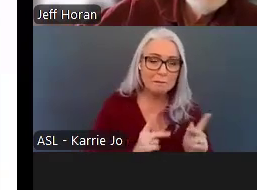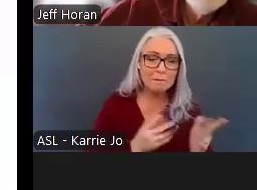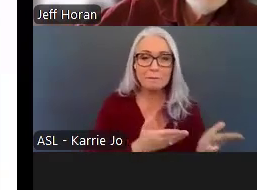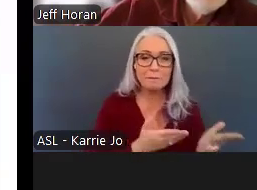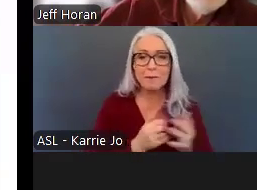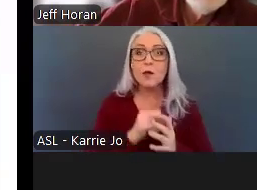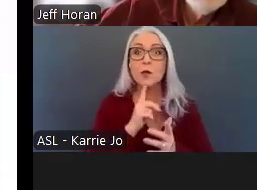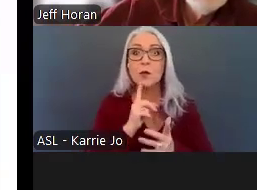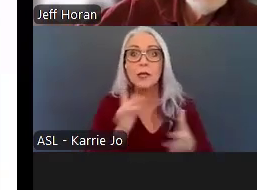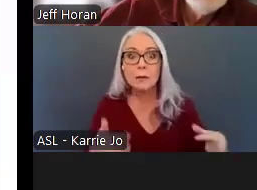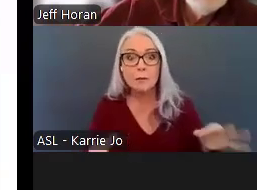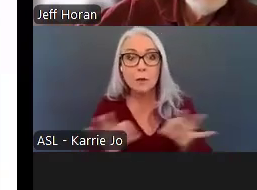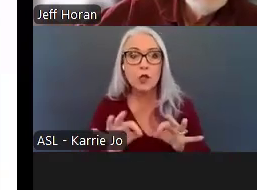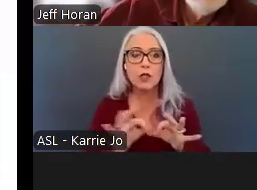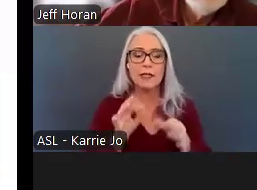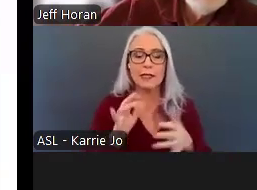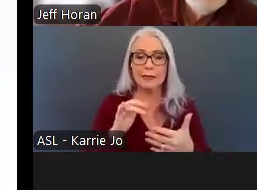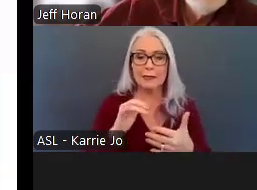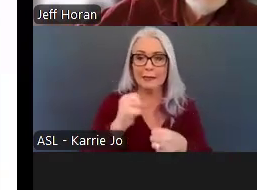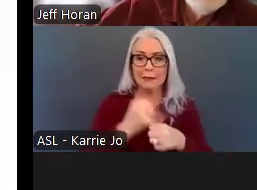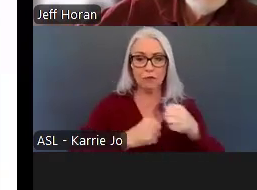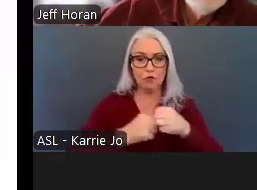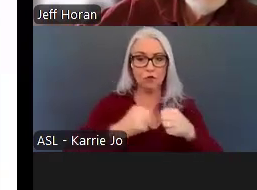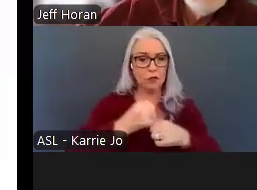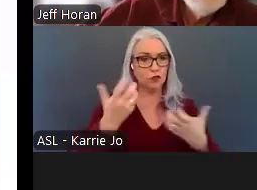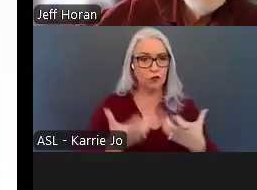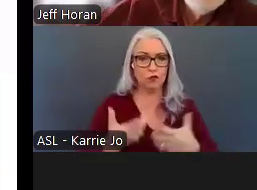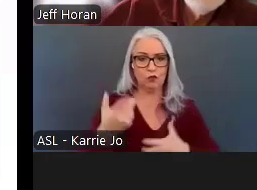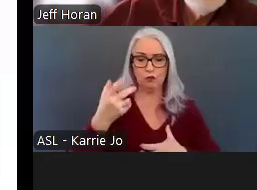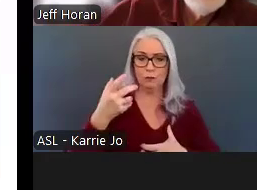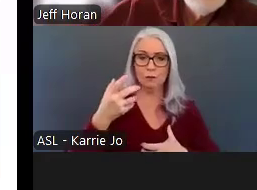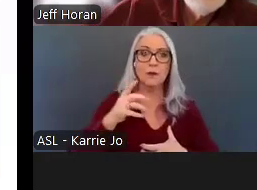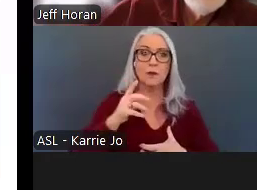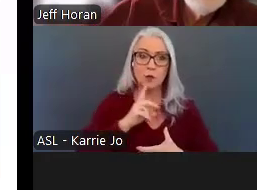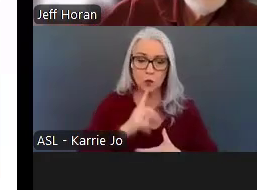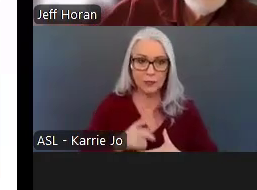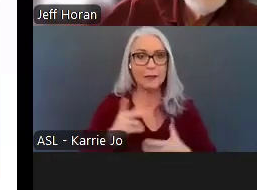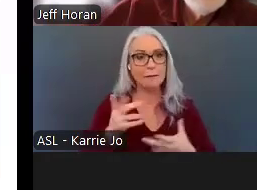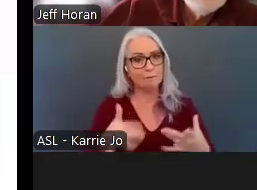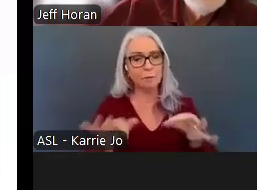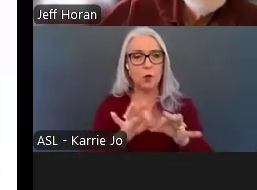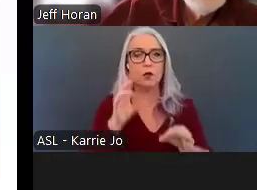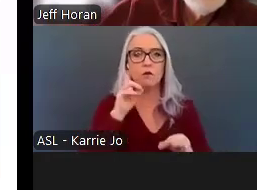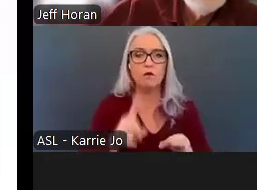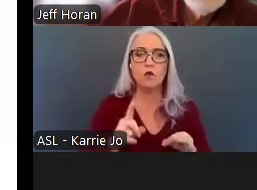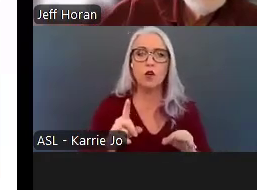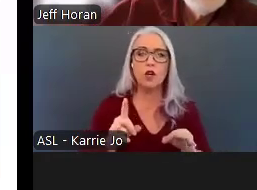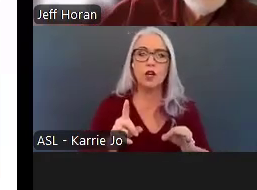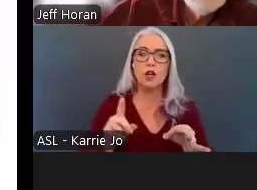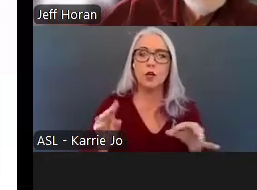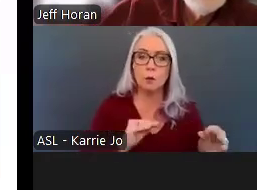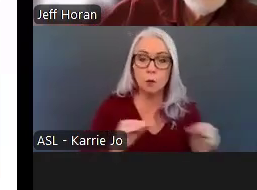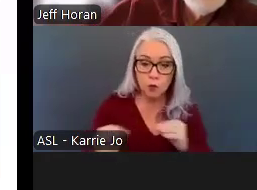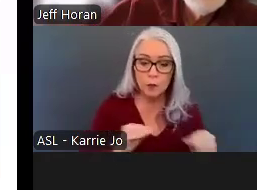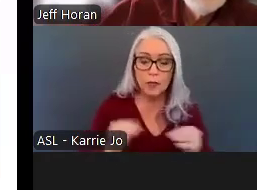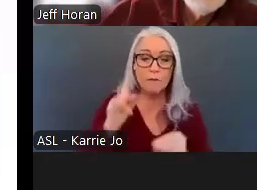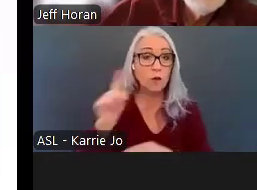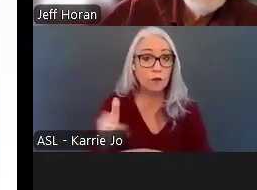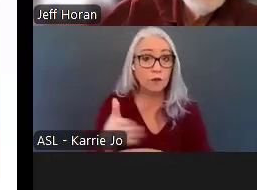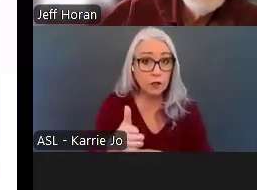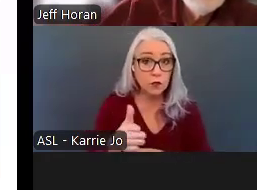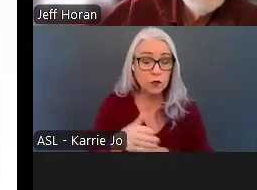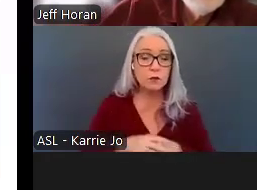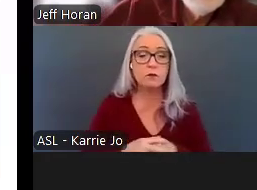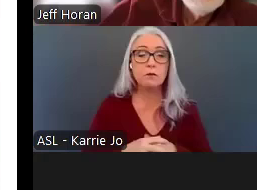is infrastructure. So we know that infrastructure can act as a barrier to movement for fish. We also know